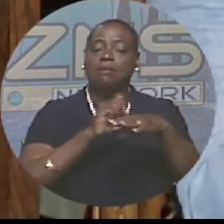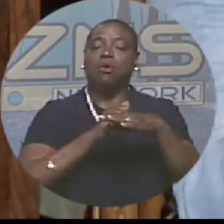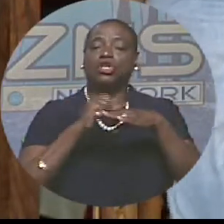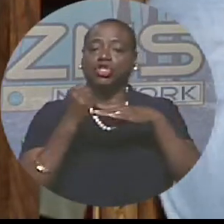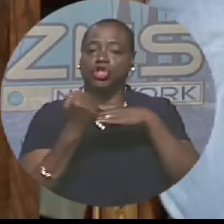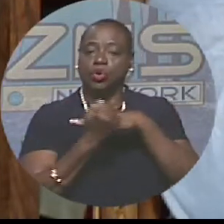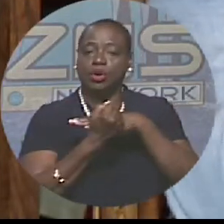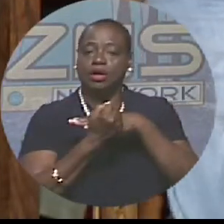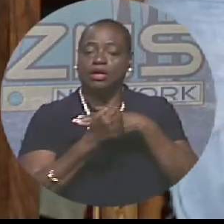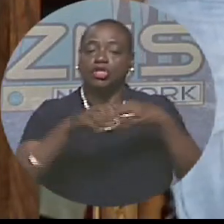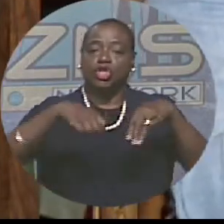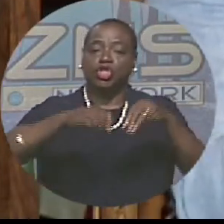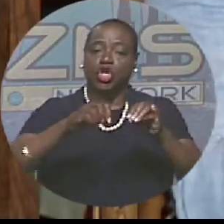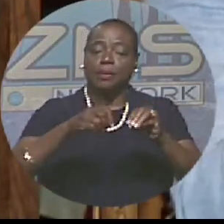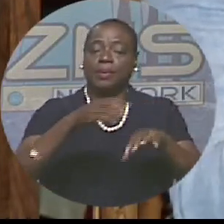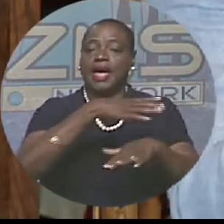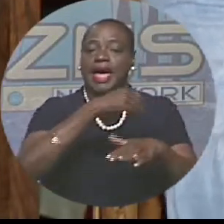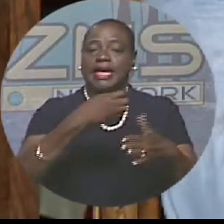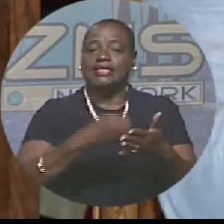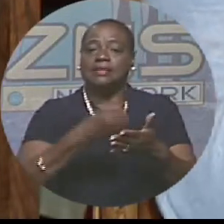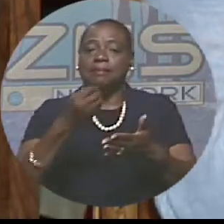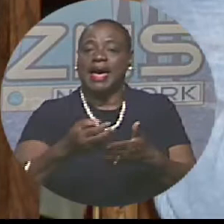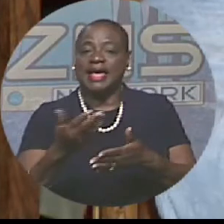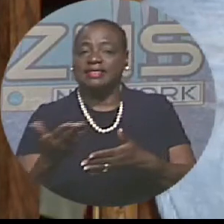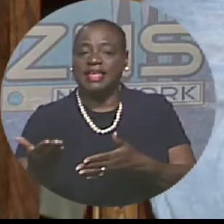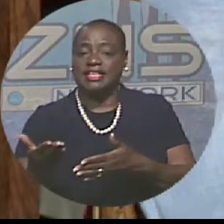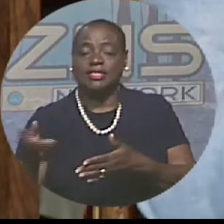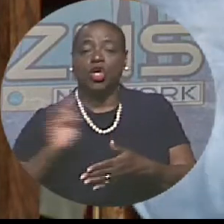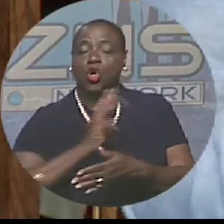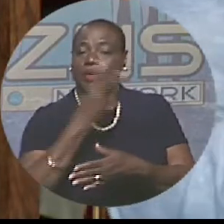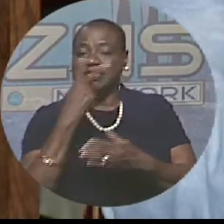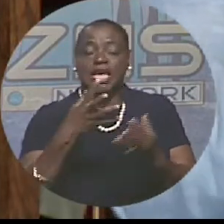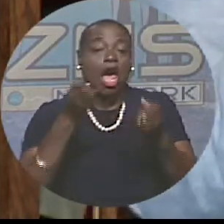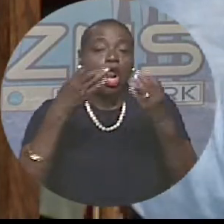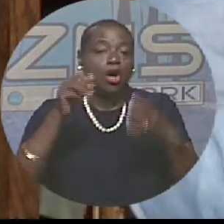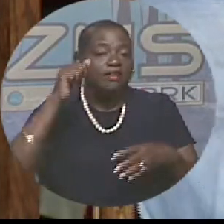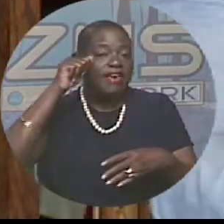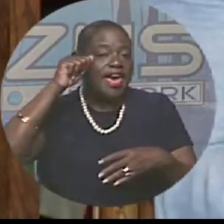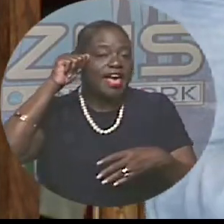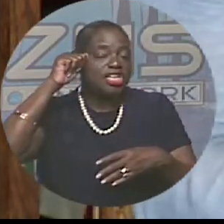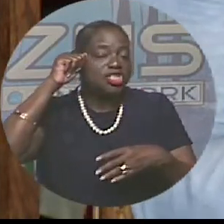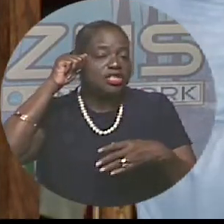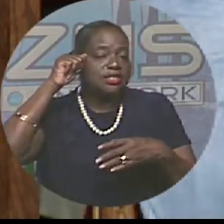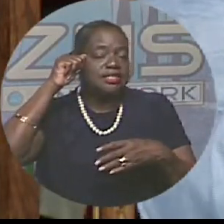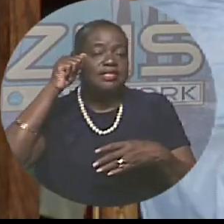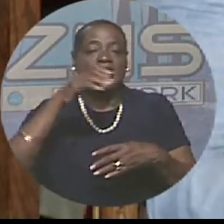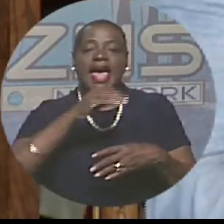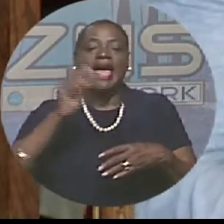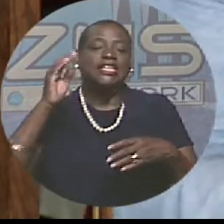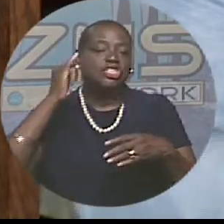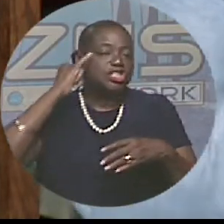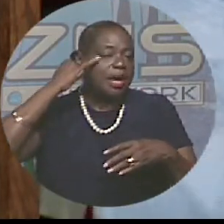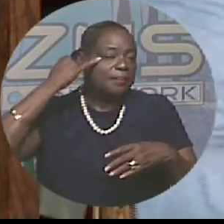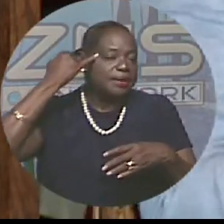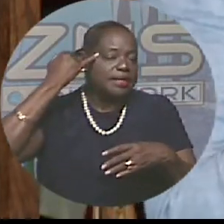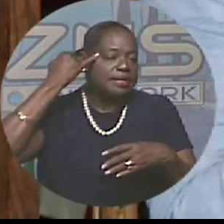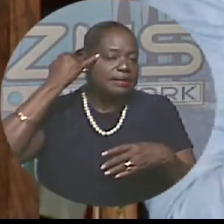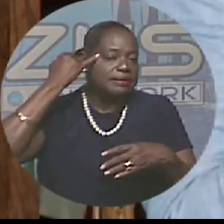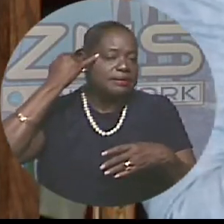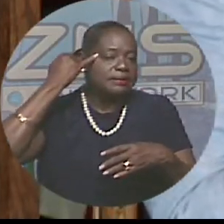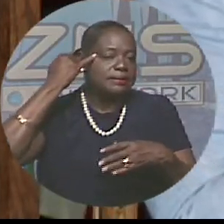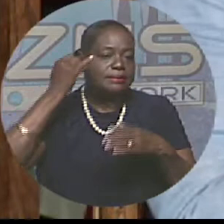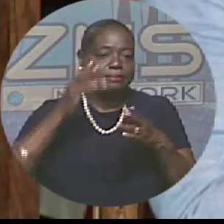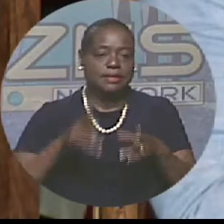ships? We see a lot of Asians on the ships, Indonesians and the rest of them, Japanese. But imagine,